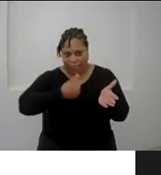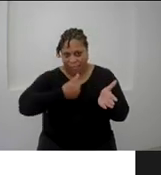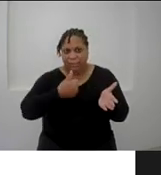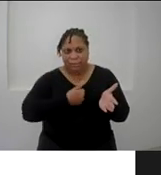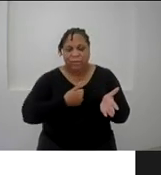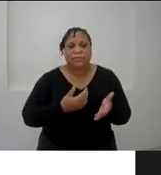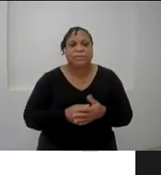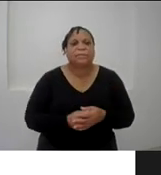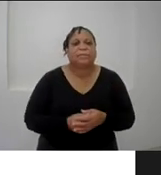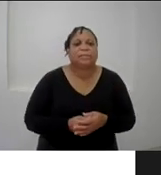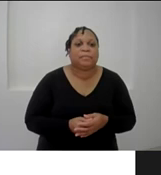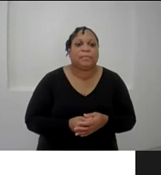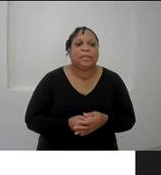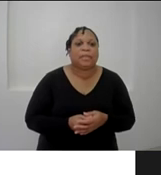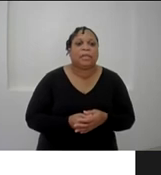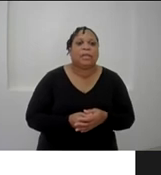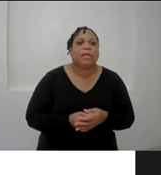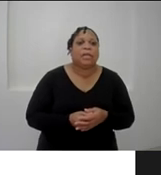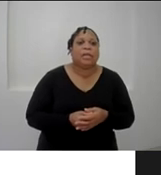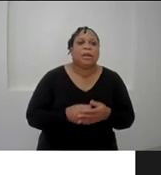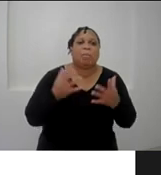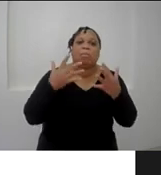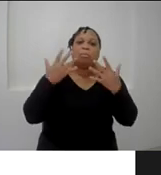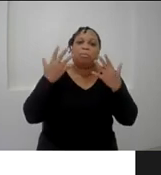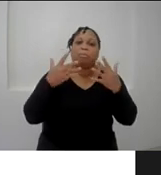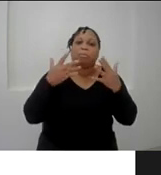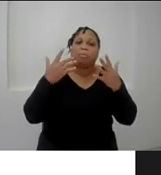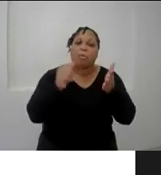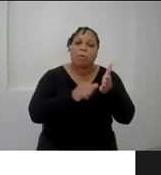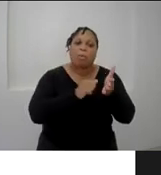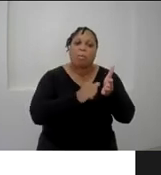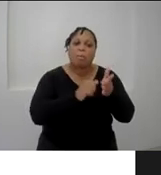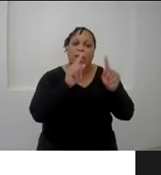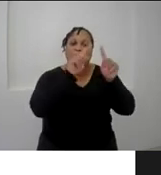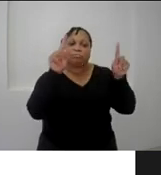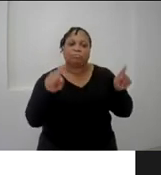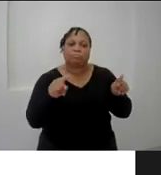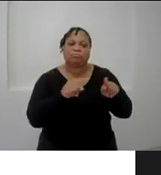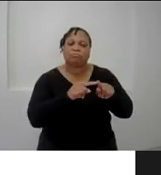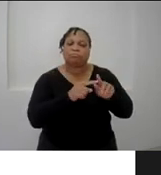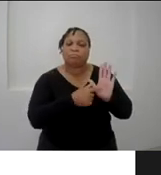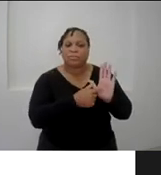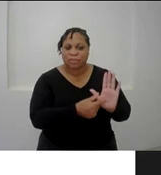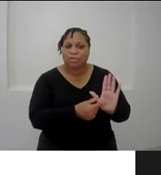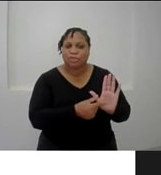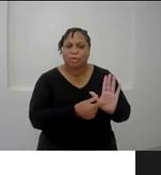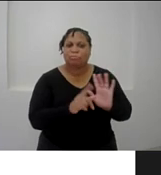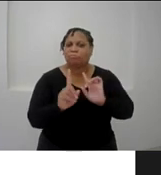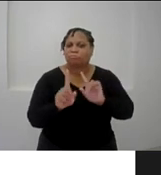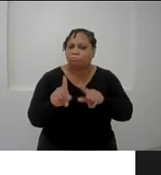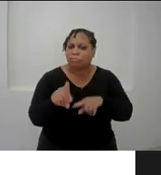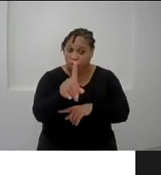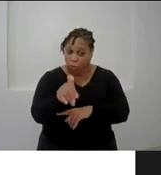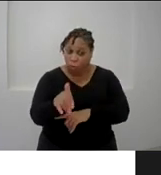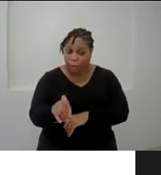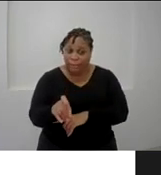And a very simple one-page profile is just to have something that asks questions that